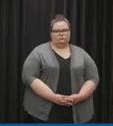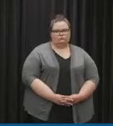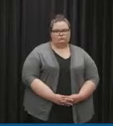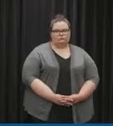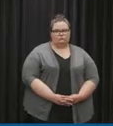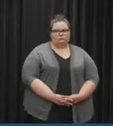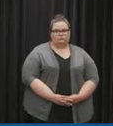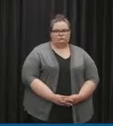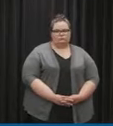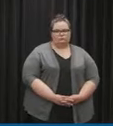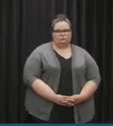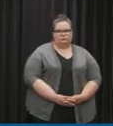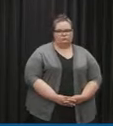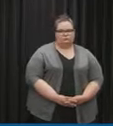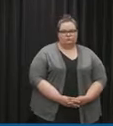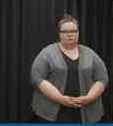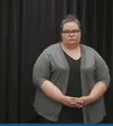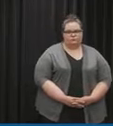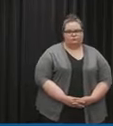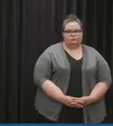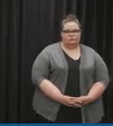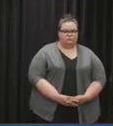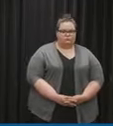And you can find a link.